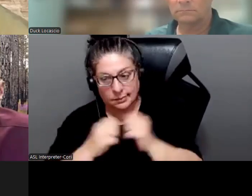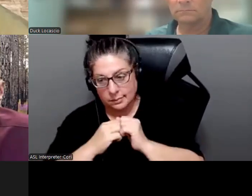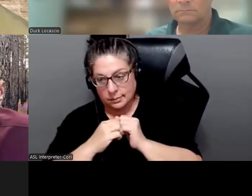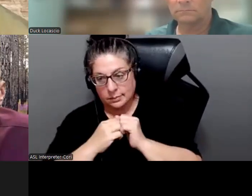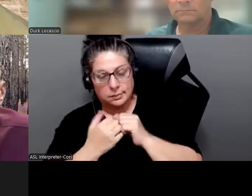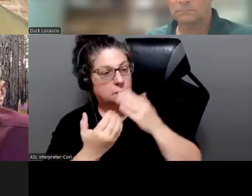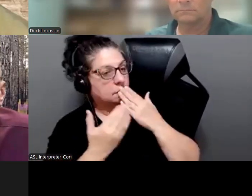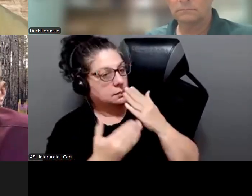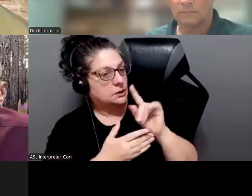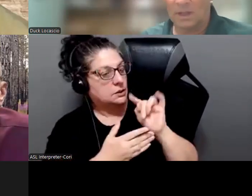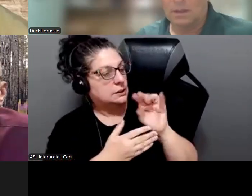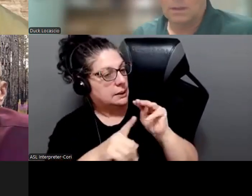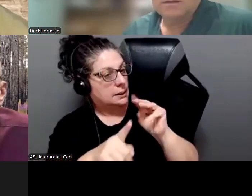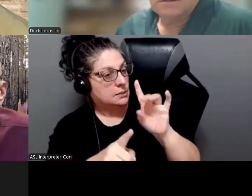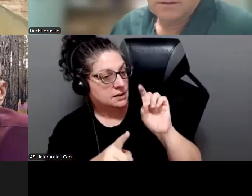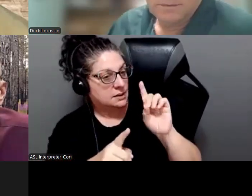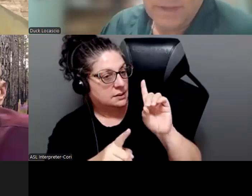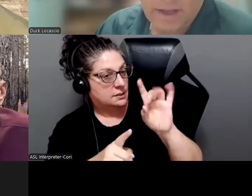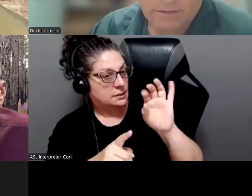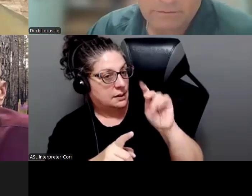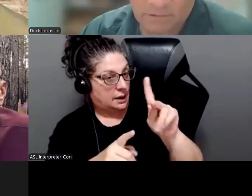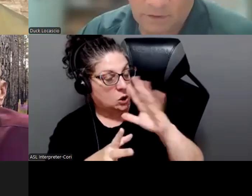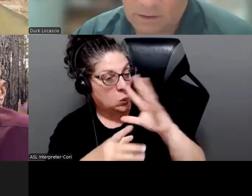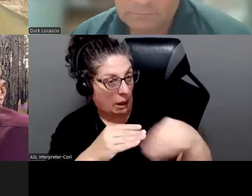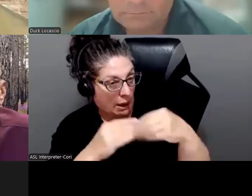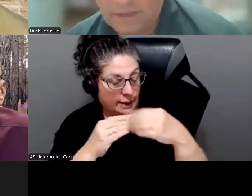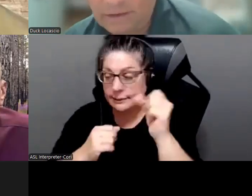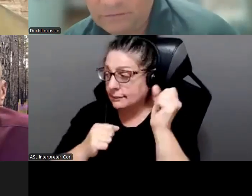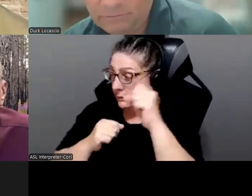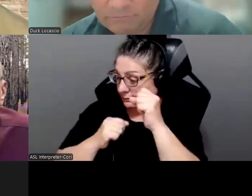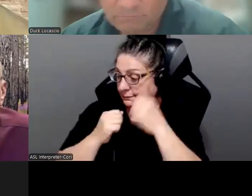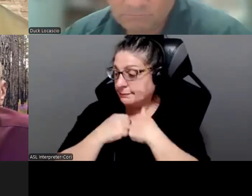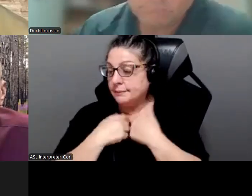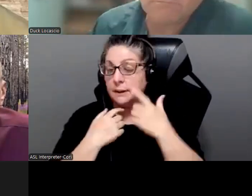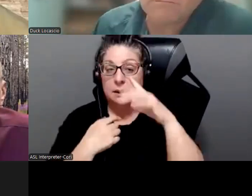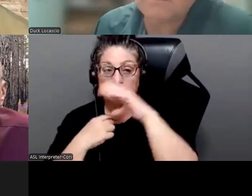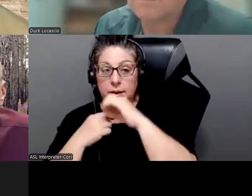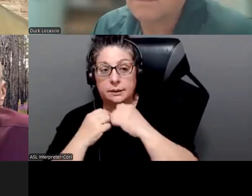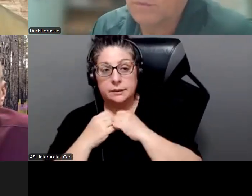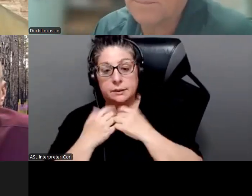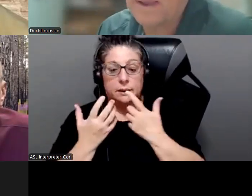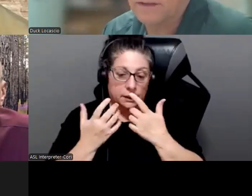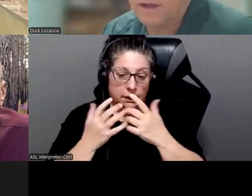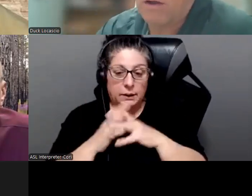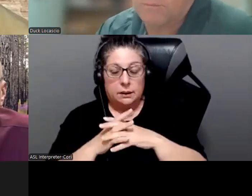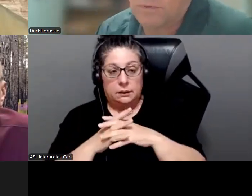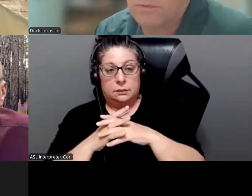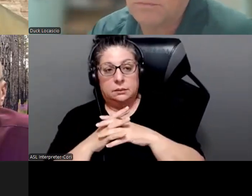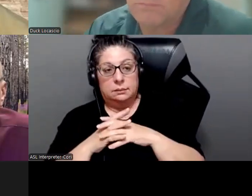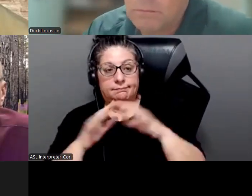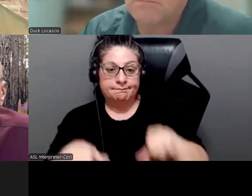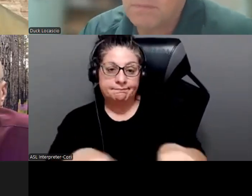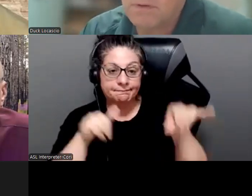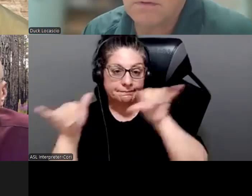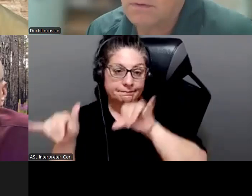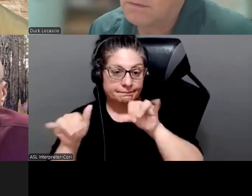Thank you, Tim. Duck, anything to add? Yeah, I guess we basically all